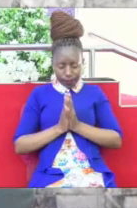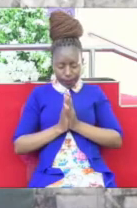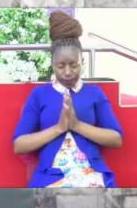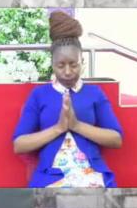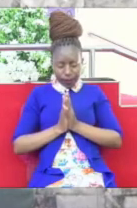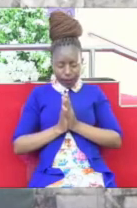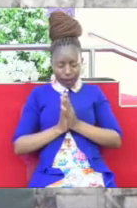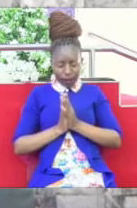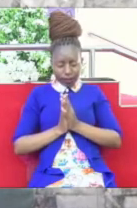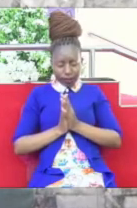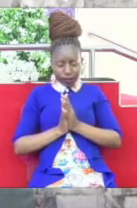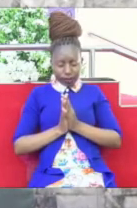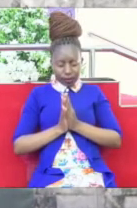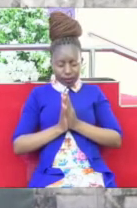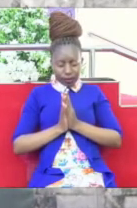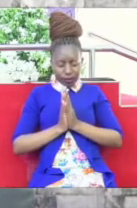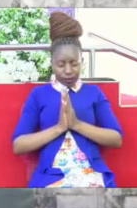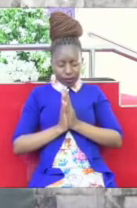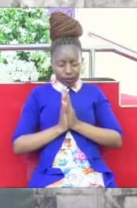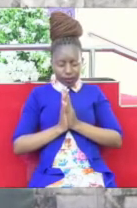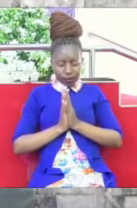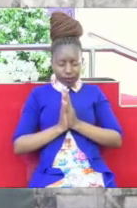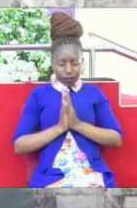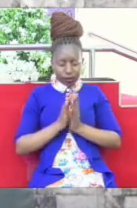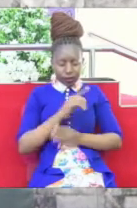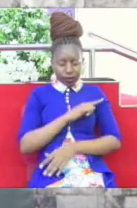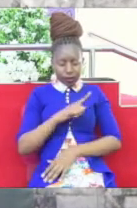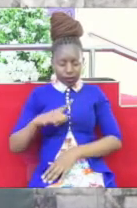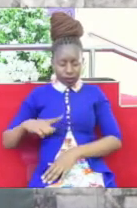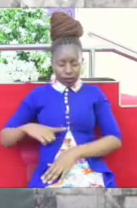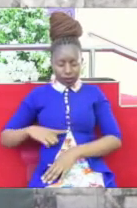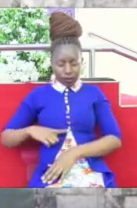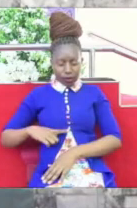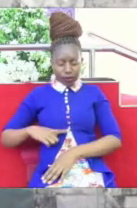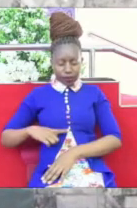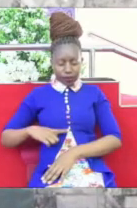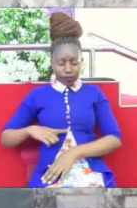come upon you. Lastly, Lord, you promised in